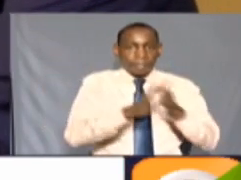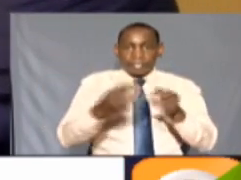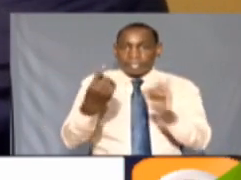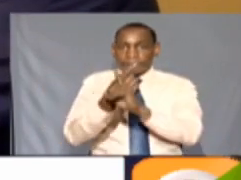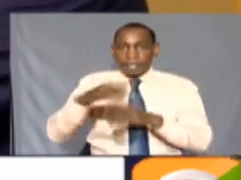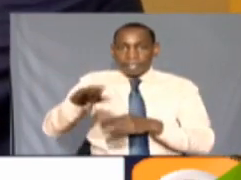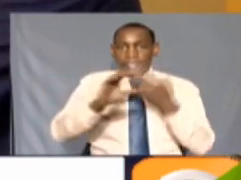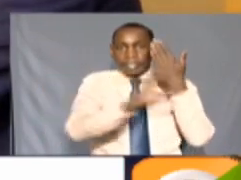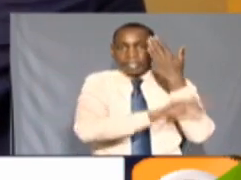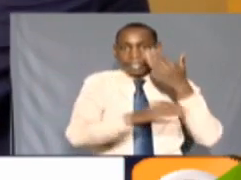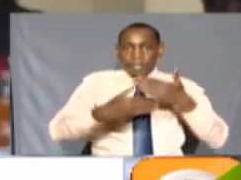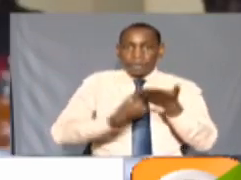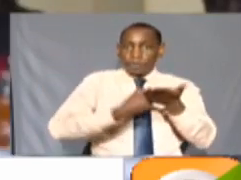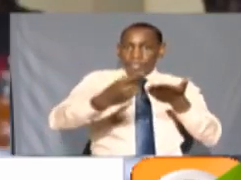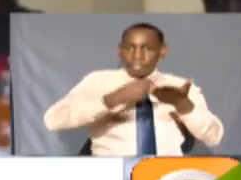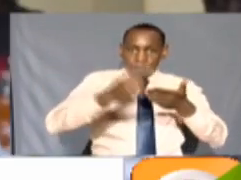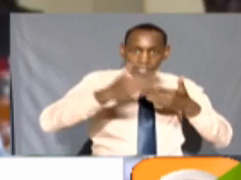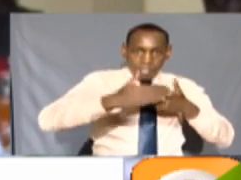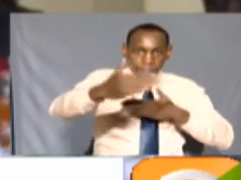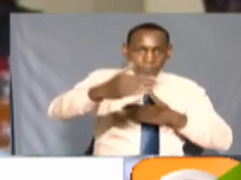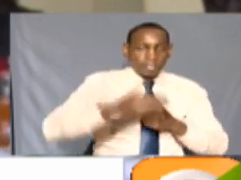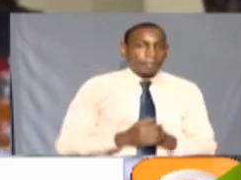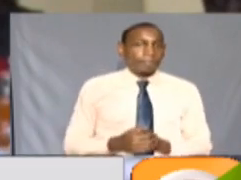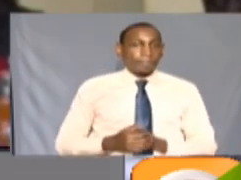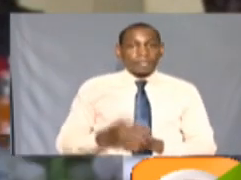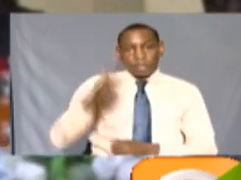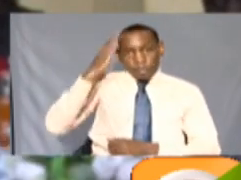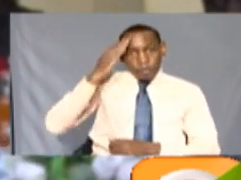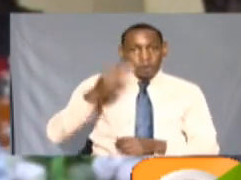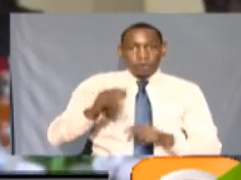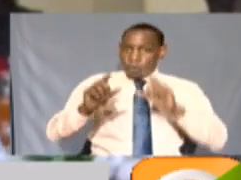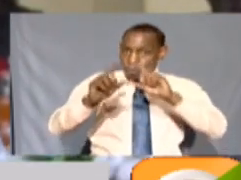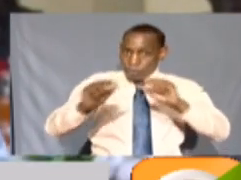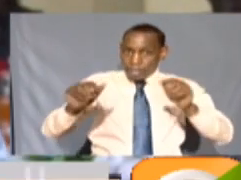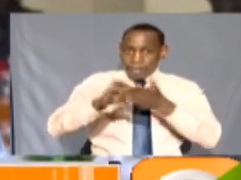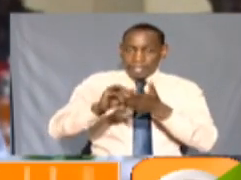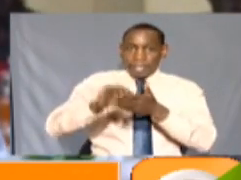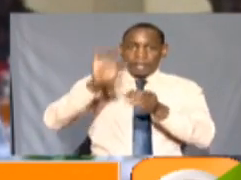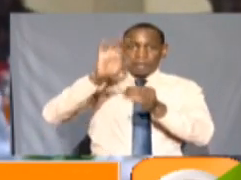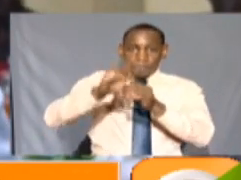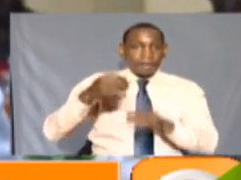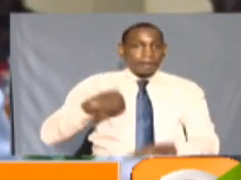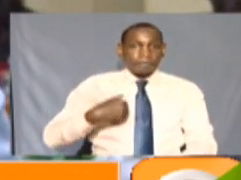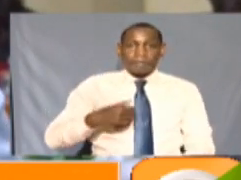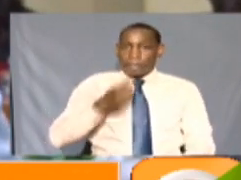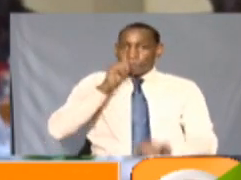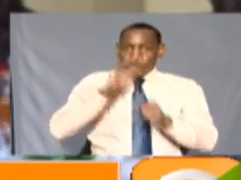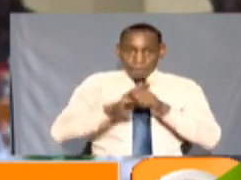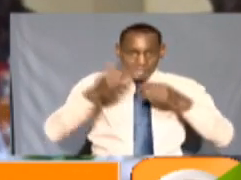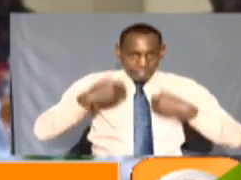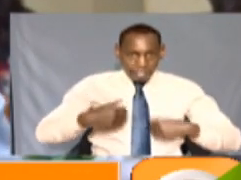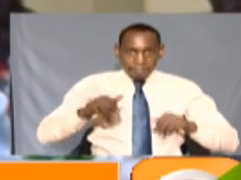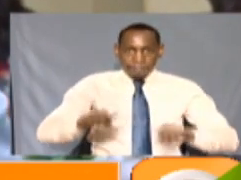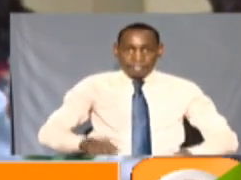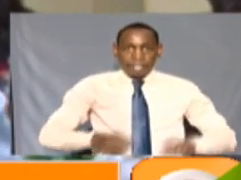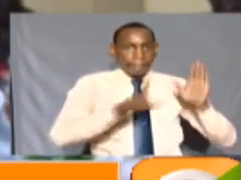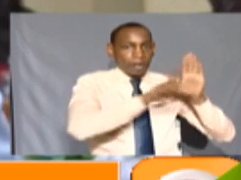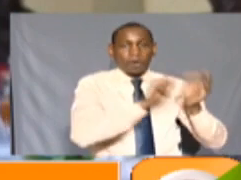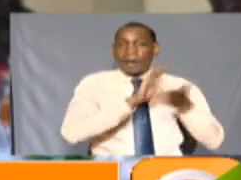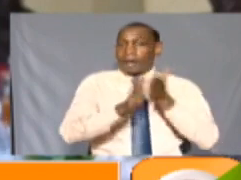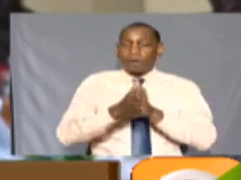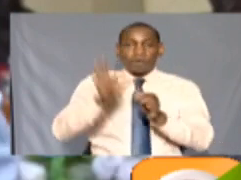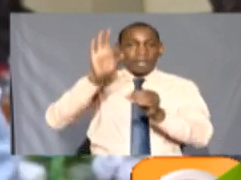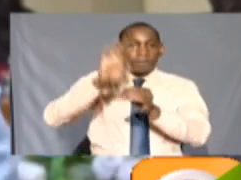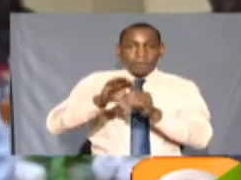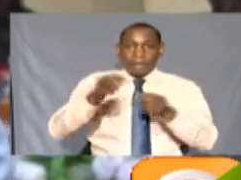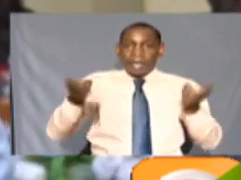country in the coming weeks. Na unajua anasema huo referendum itakuwa, wacha ni washua. Mimi ndio mwenyekiti wa sheria, hakuna referendum itafanyika